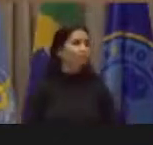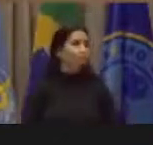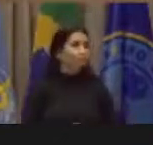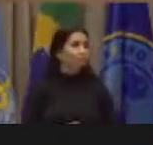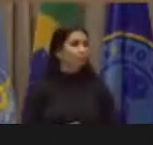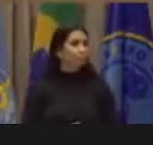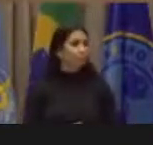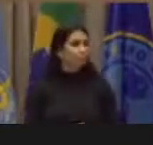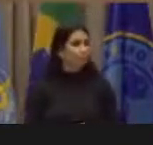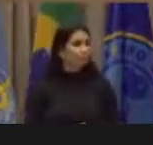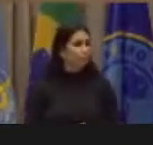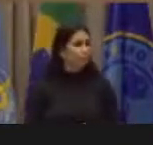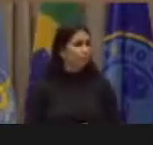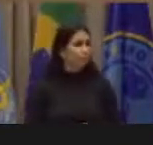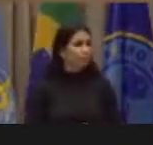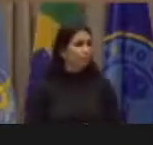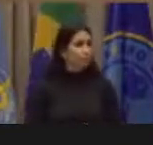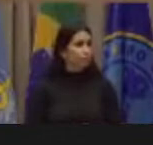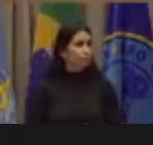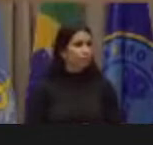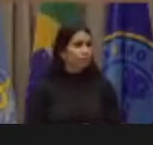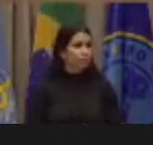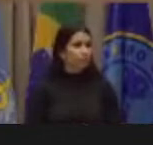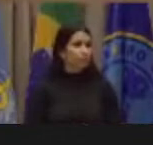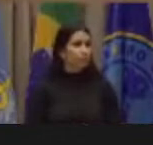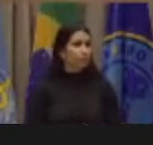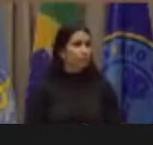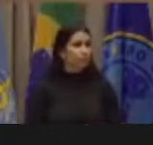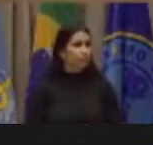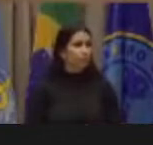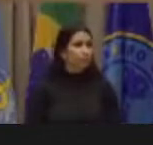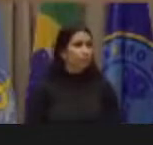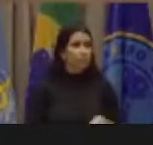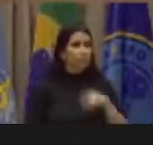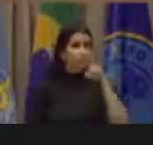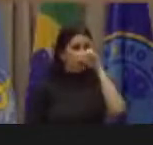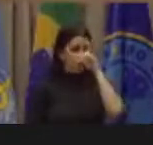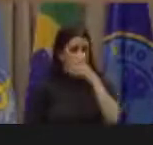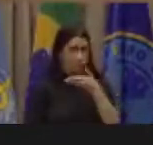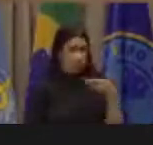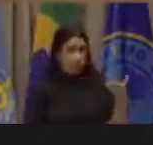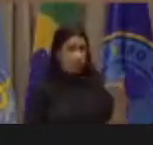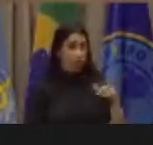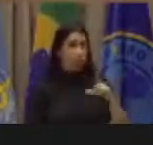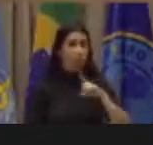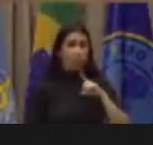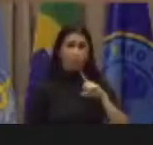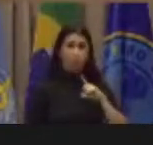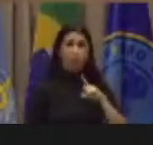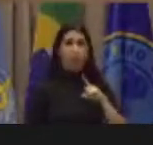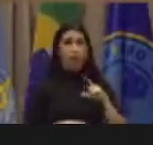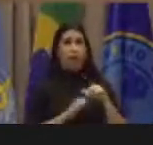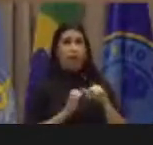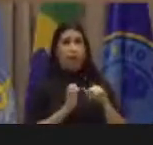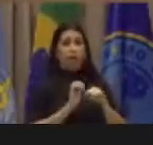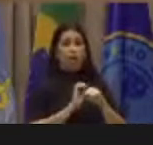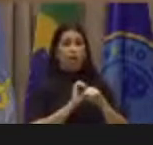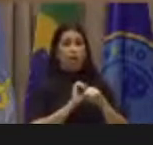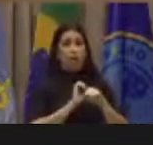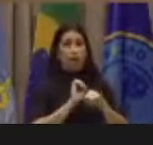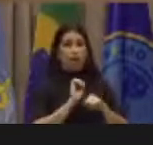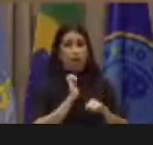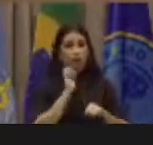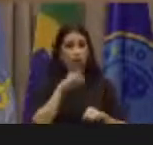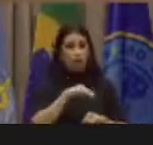is, what's the difference between in the hospitals that did their own